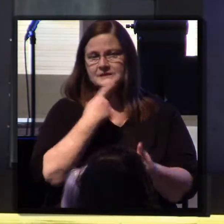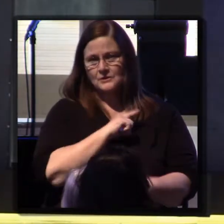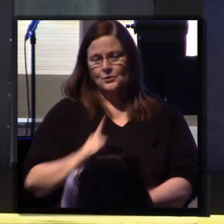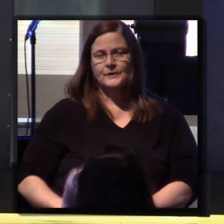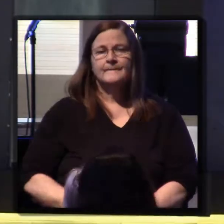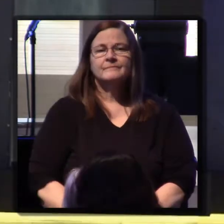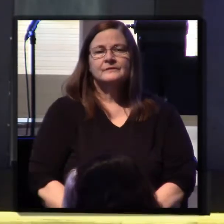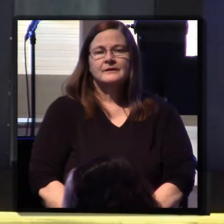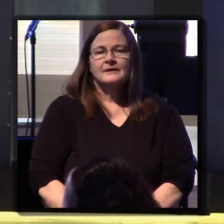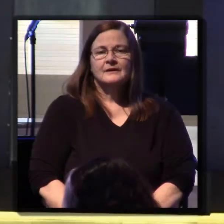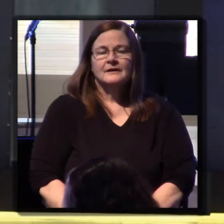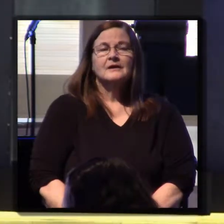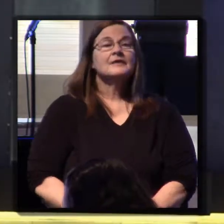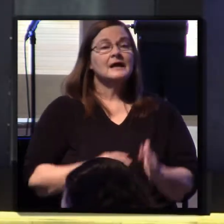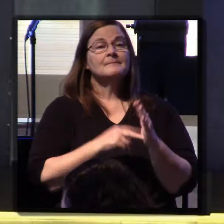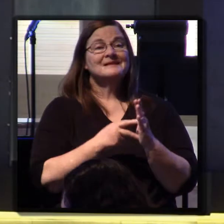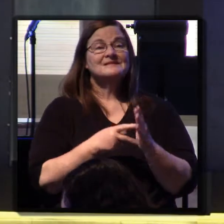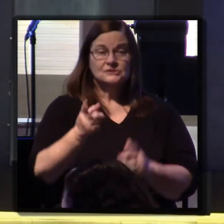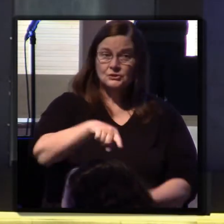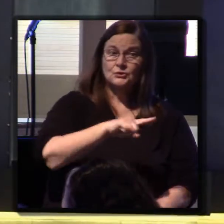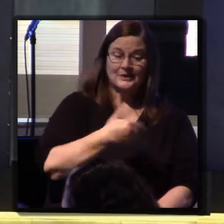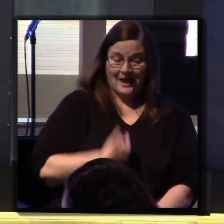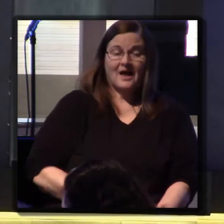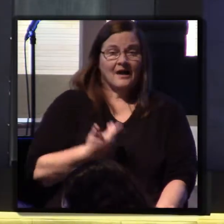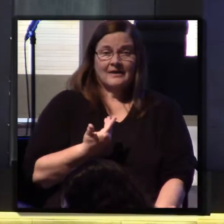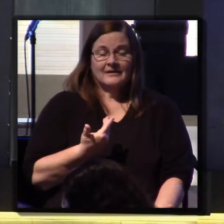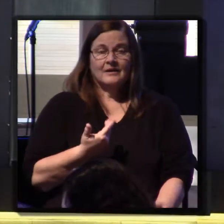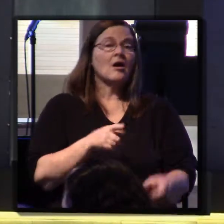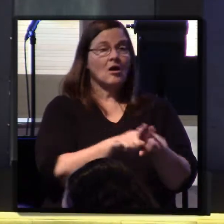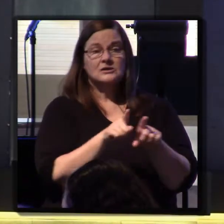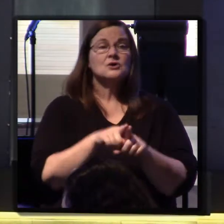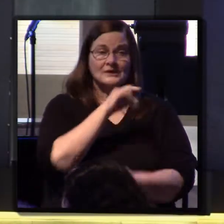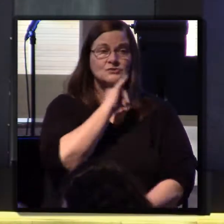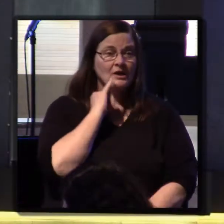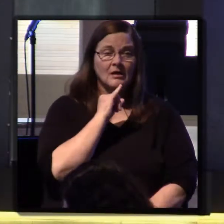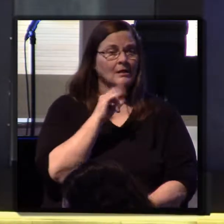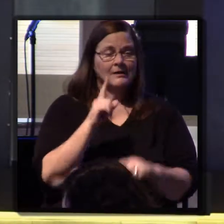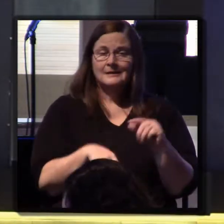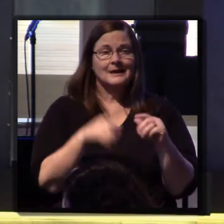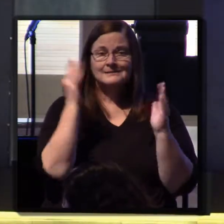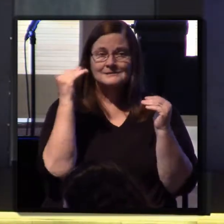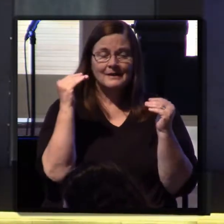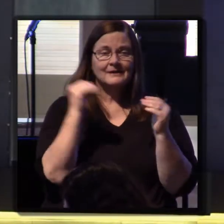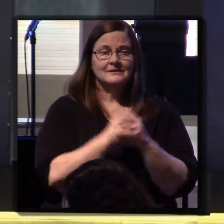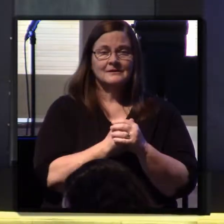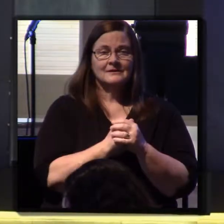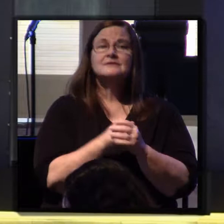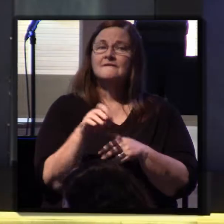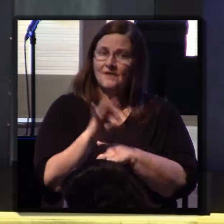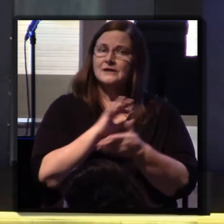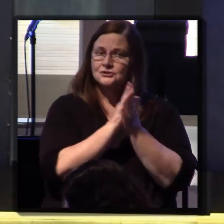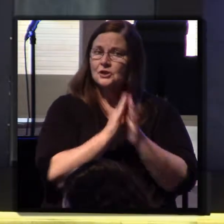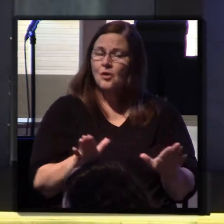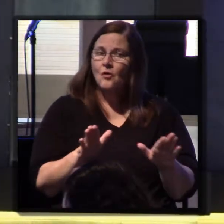Lord." There is no shalom for the wicked, says the Lord. That means you and I, as well as